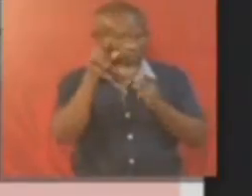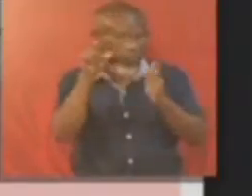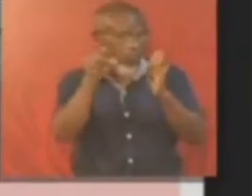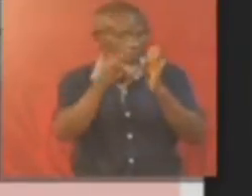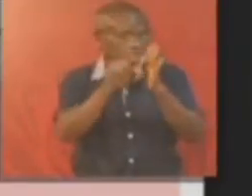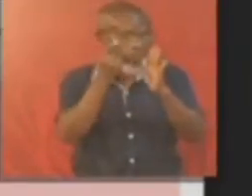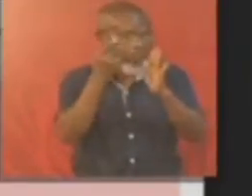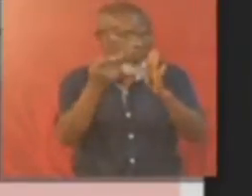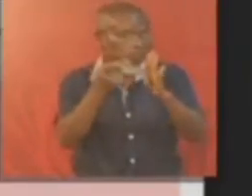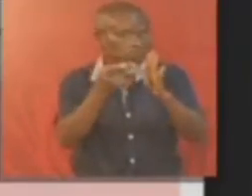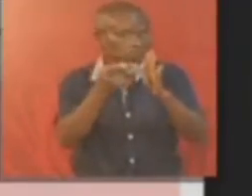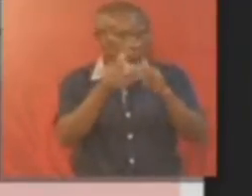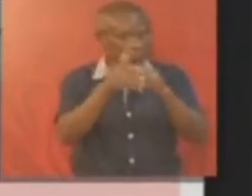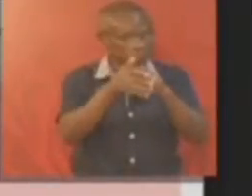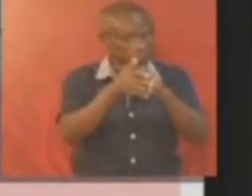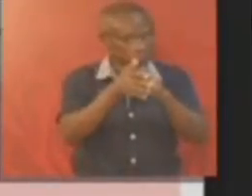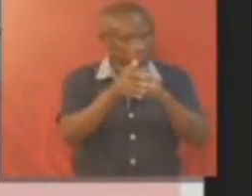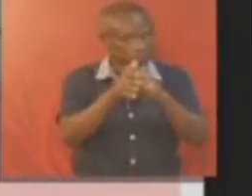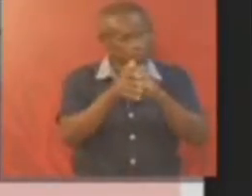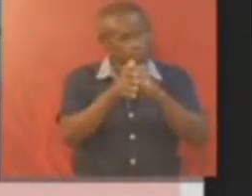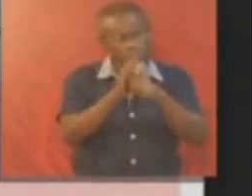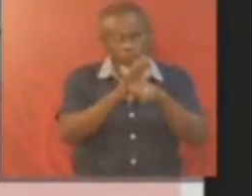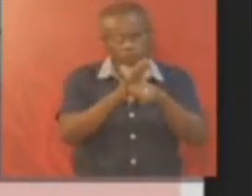So as we know, COVID-19, you can see